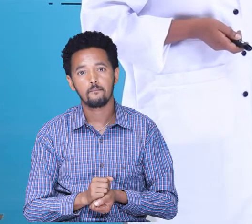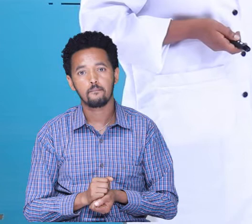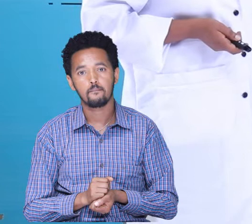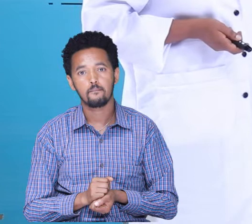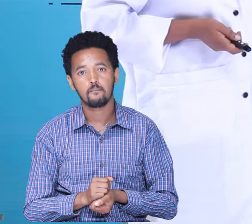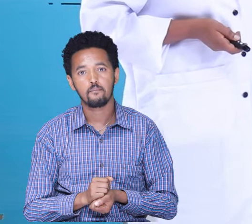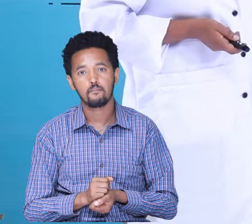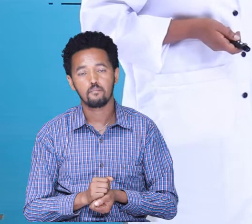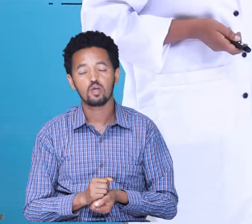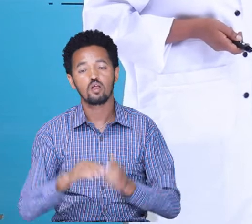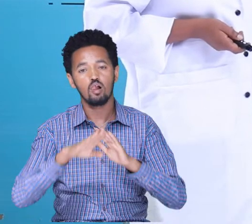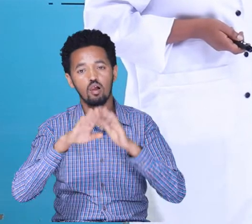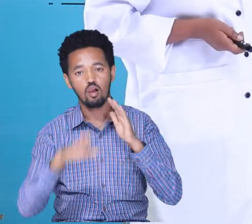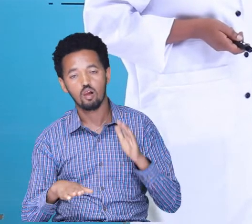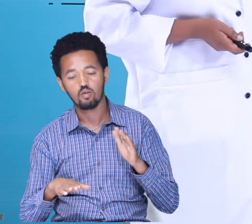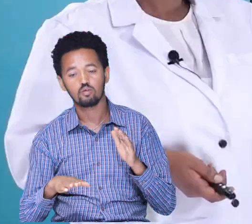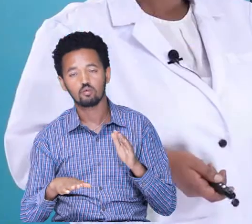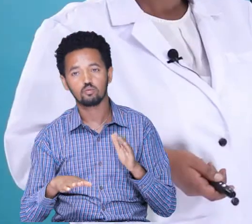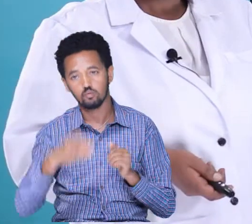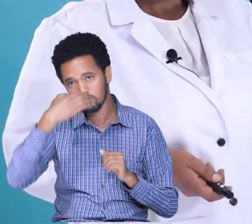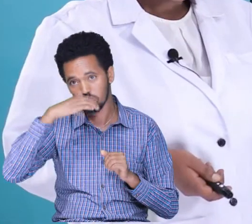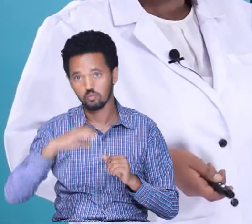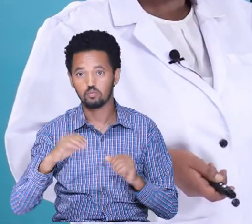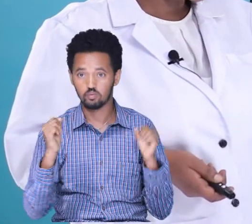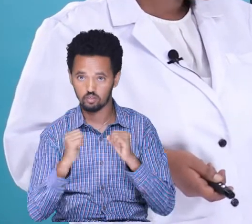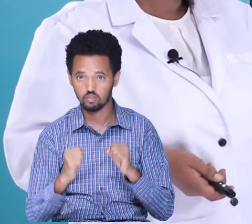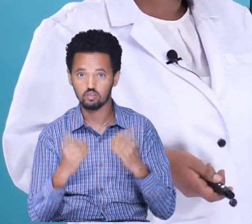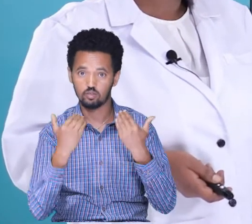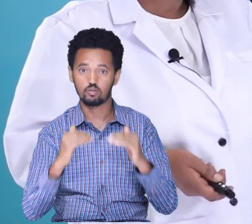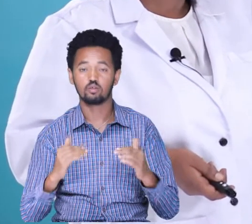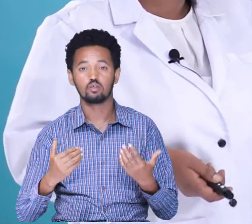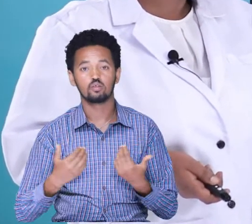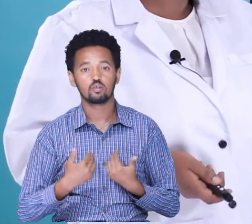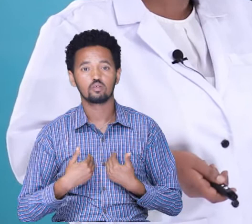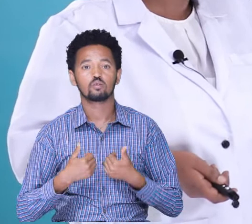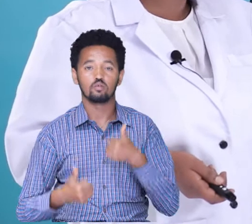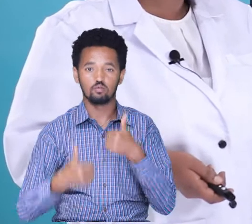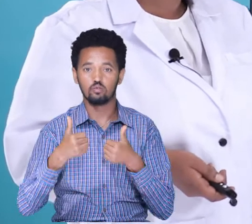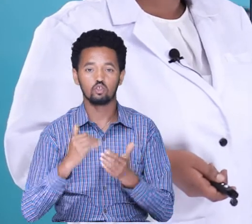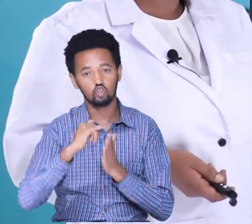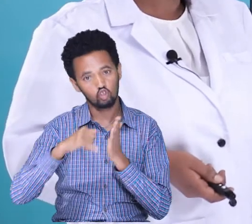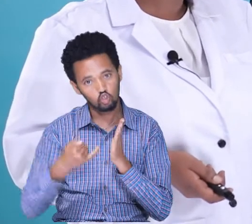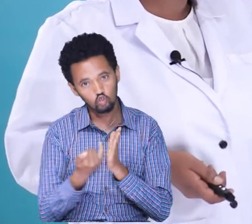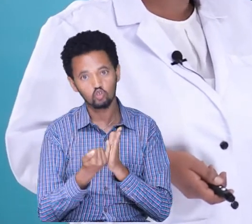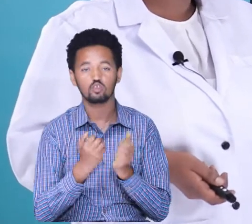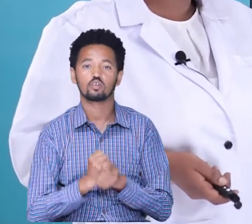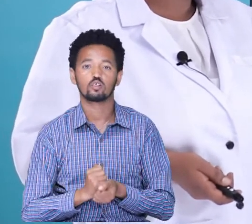and the low pressure is found in the southern hemisphere. So during January,